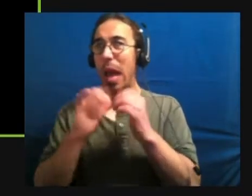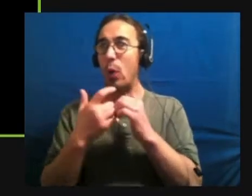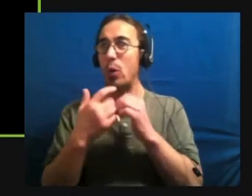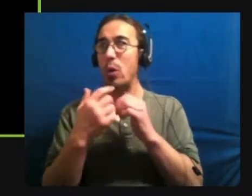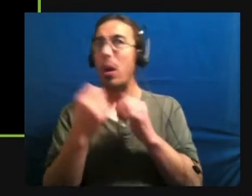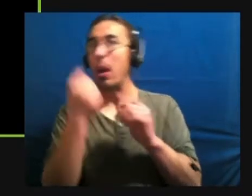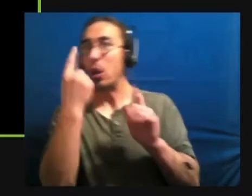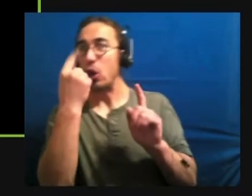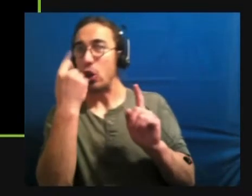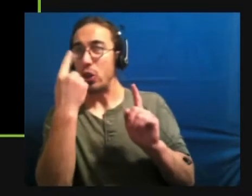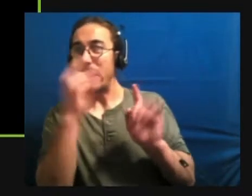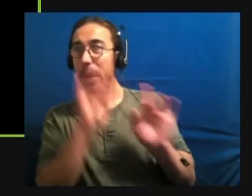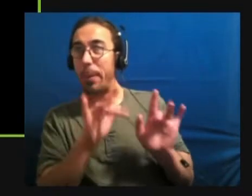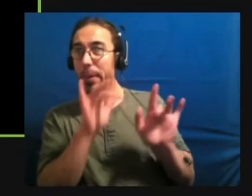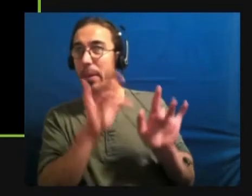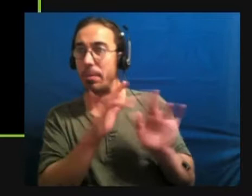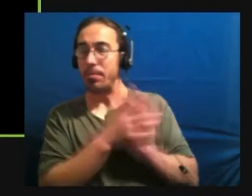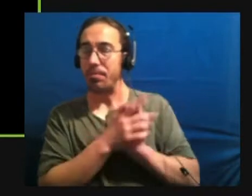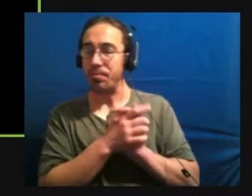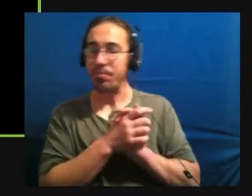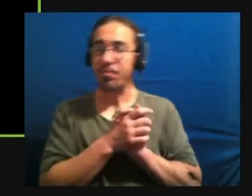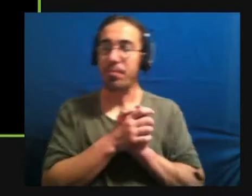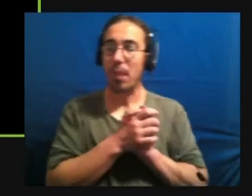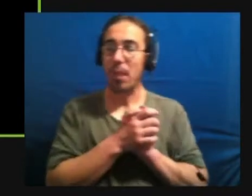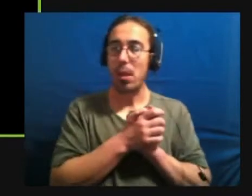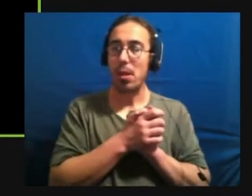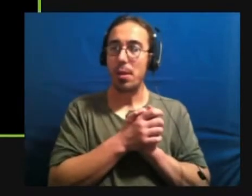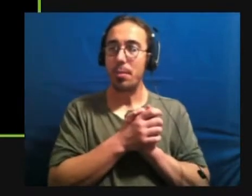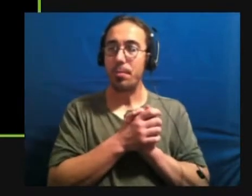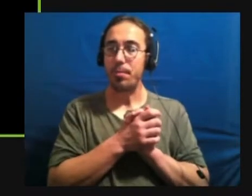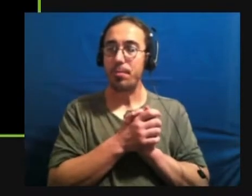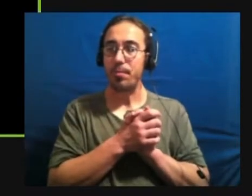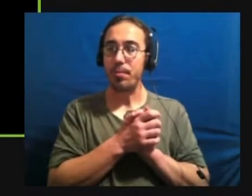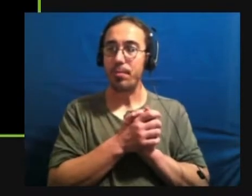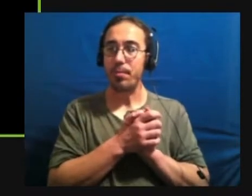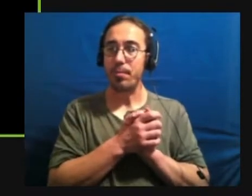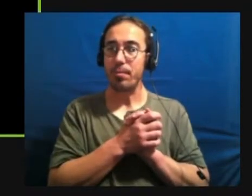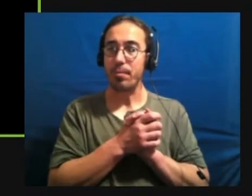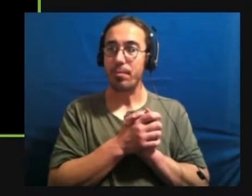empathy. And I just want to read some of the things that we have in bold.